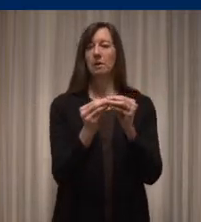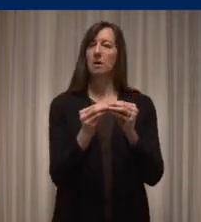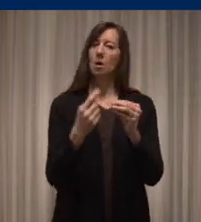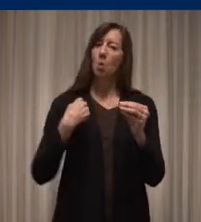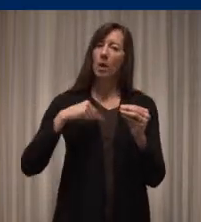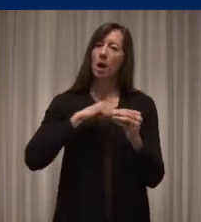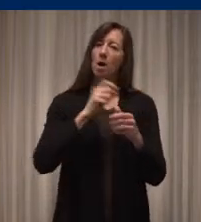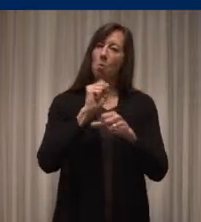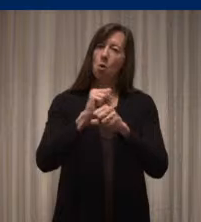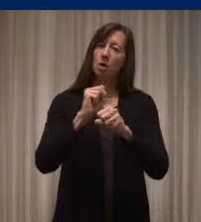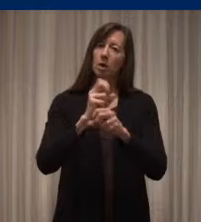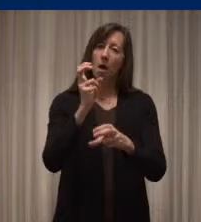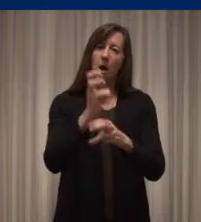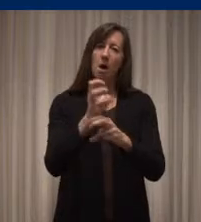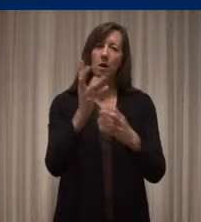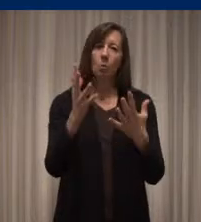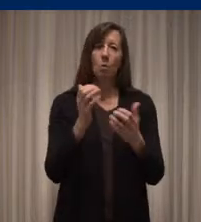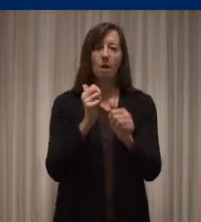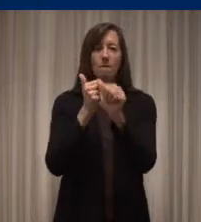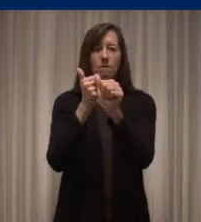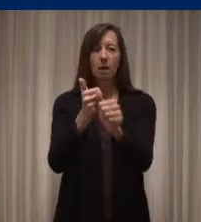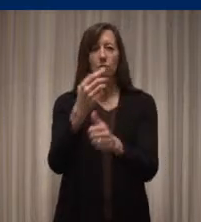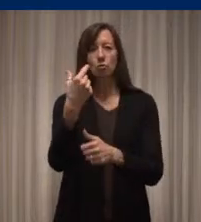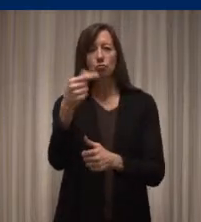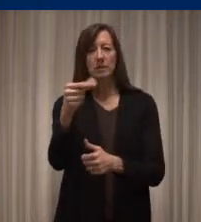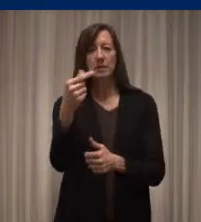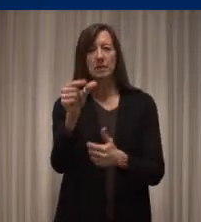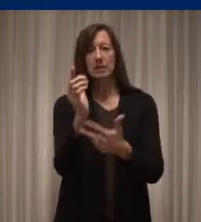best-case trajectory and make sure